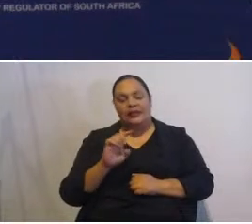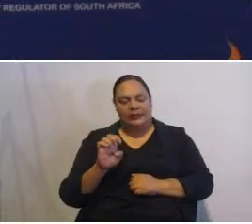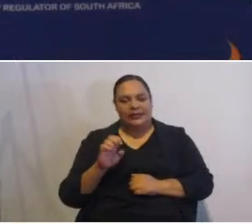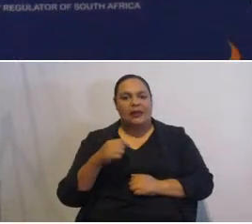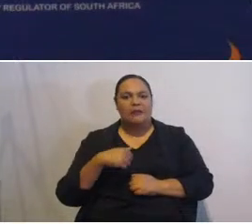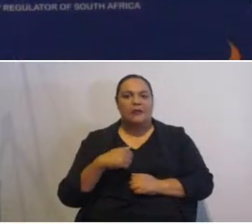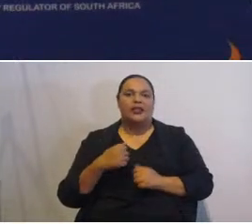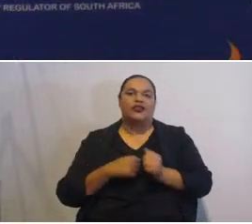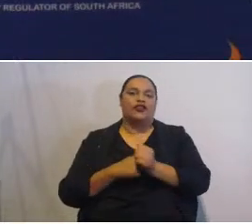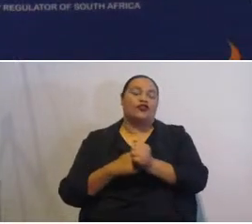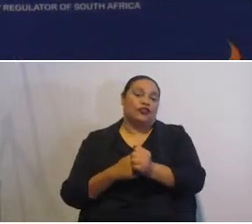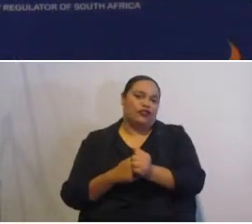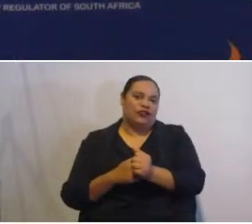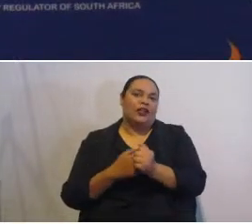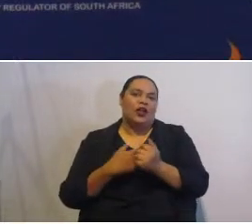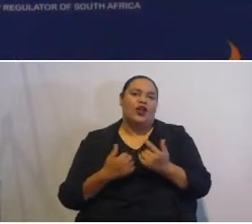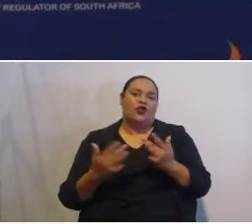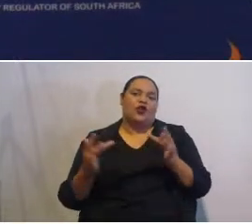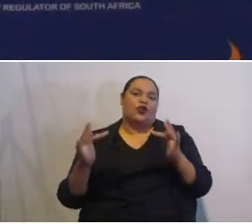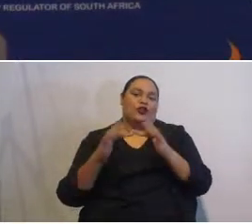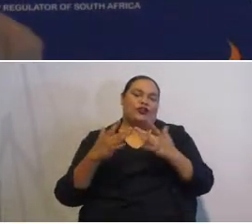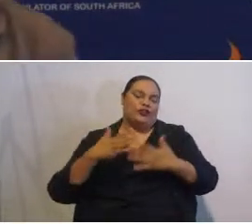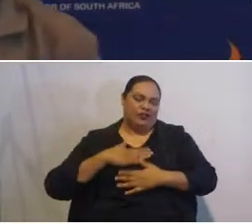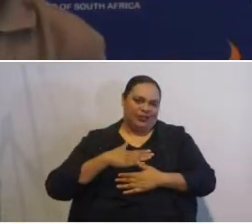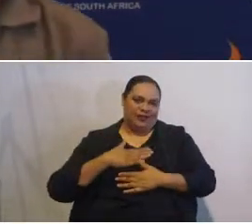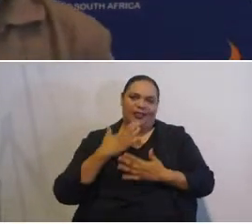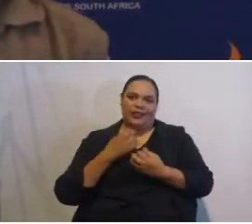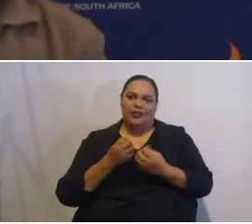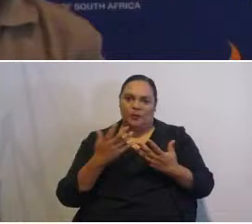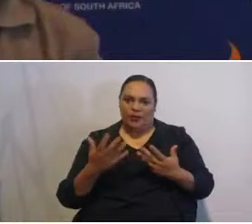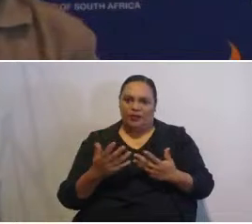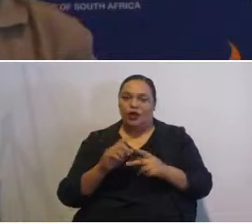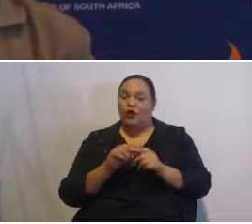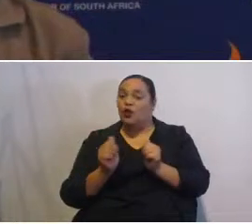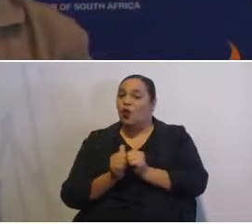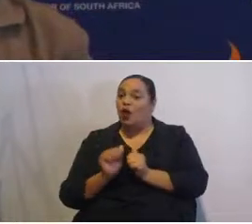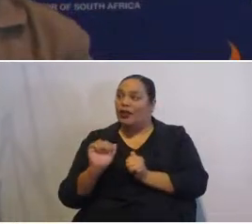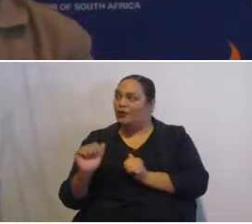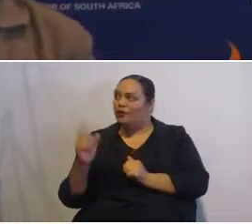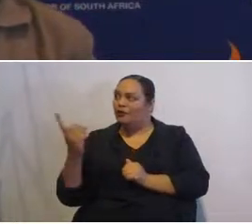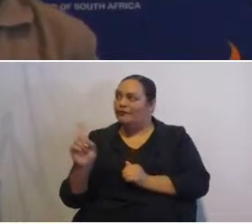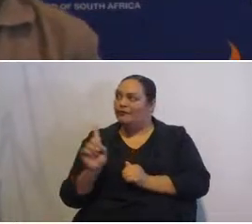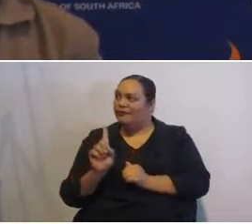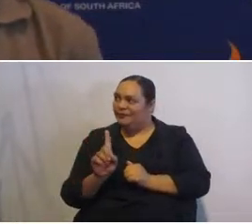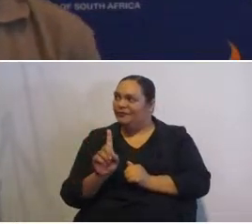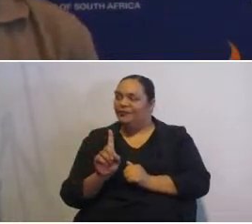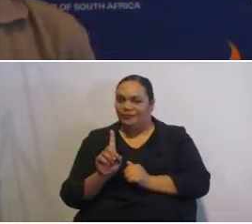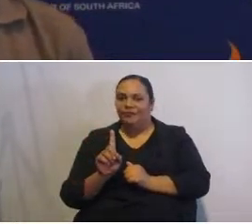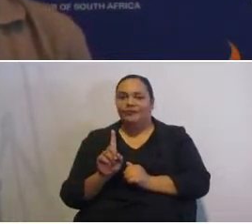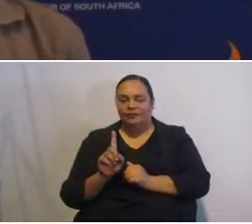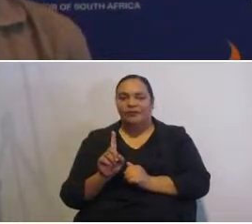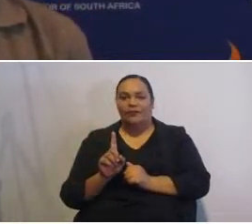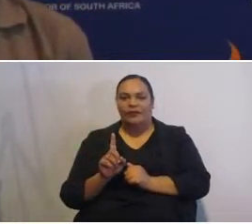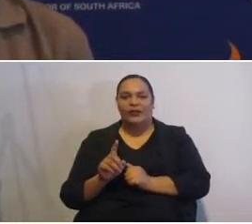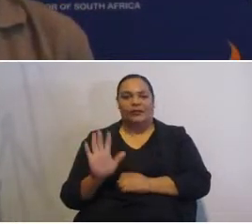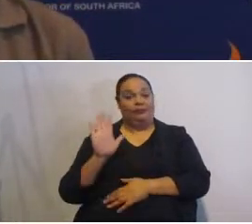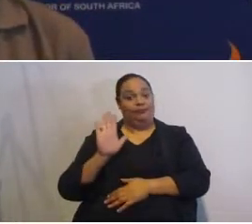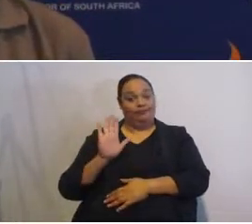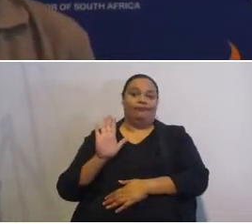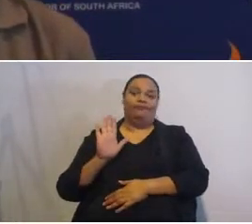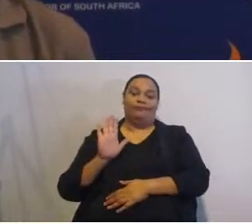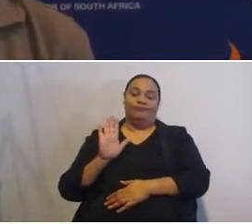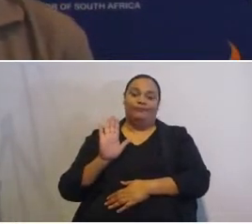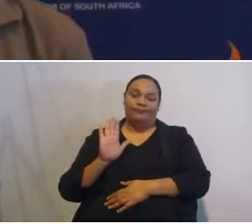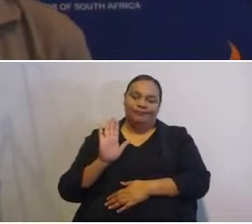the strategic lead at the Green Connection. Thank you very much. Your colleague, if you may step forward. Okay, may you please raise your right